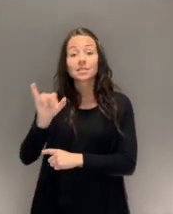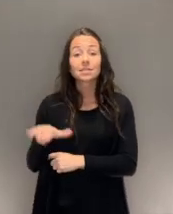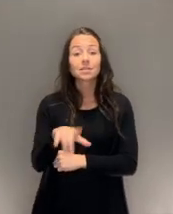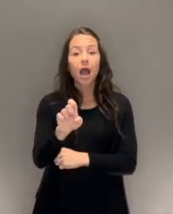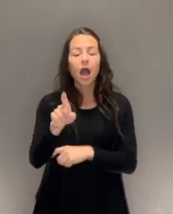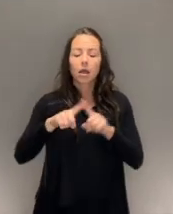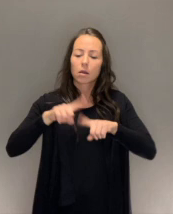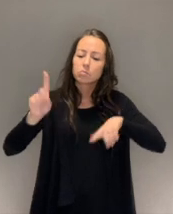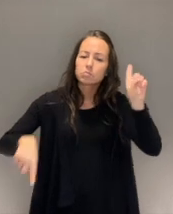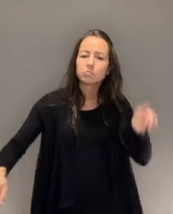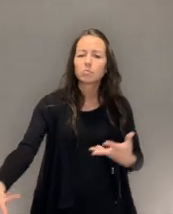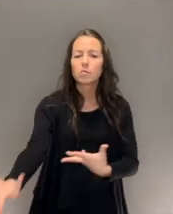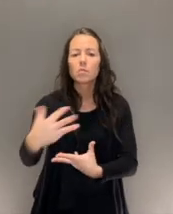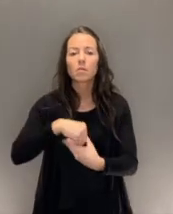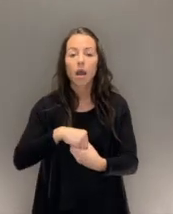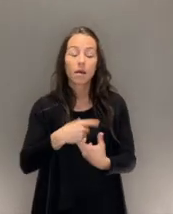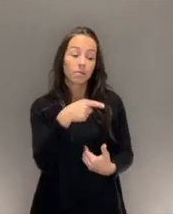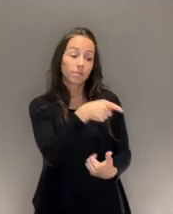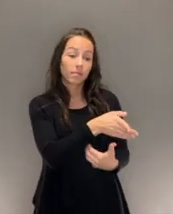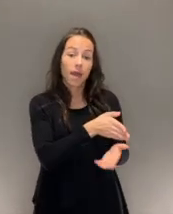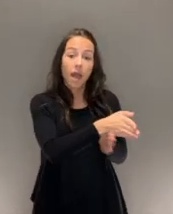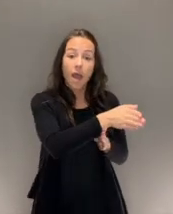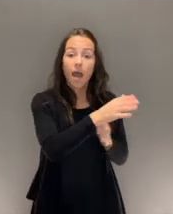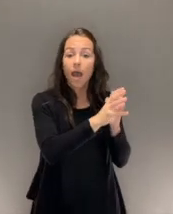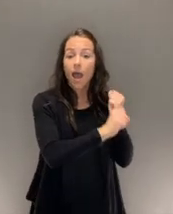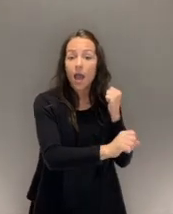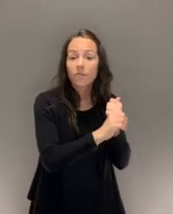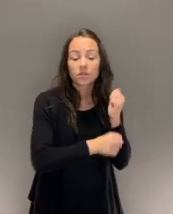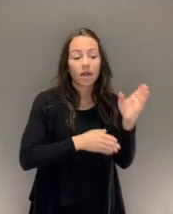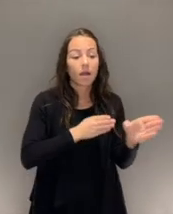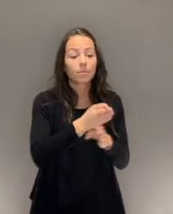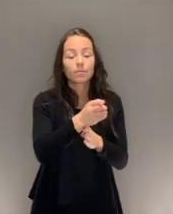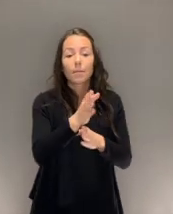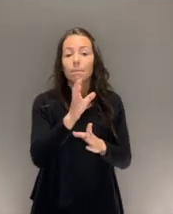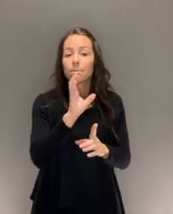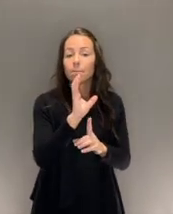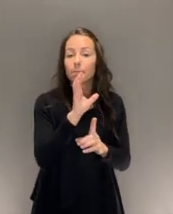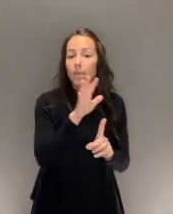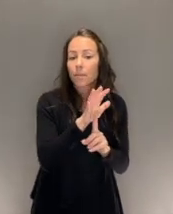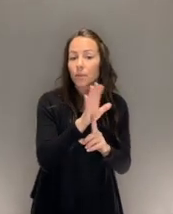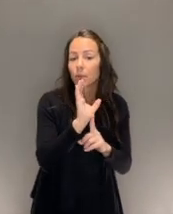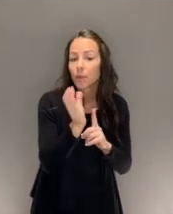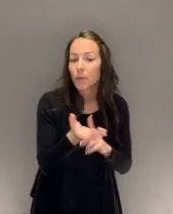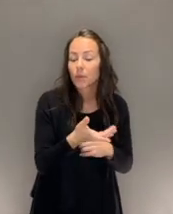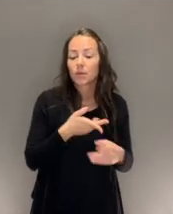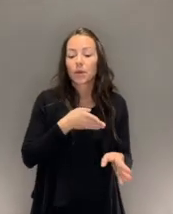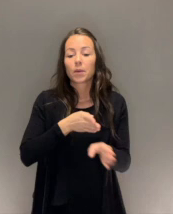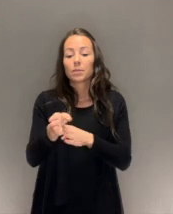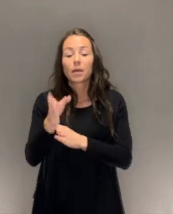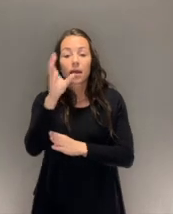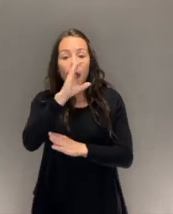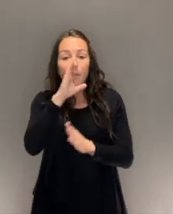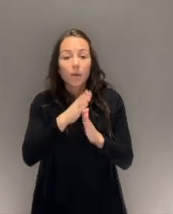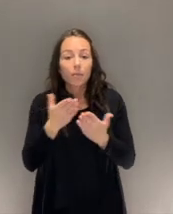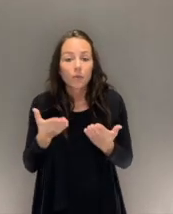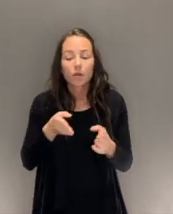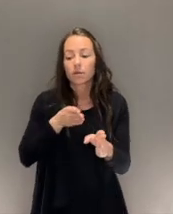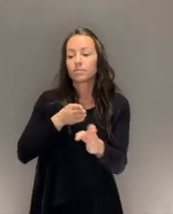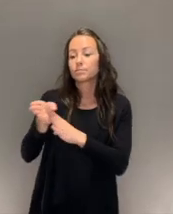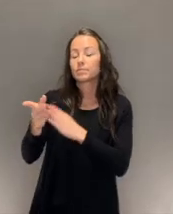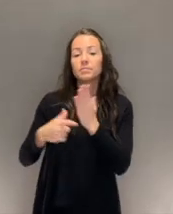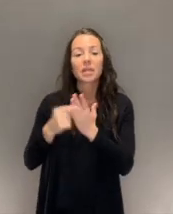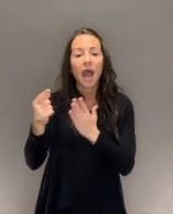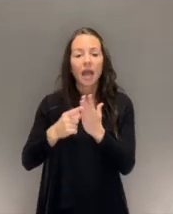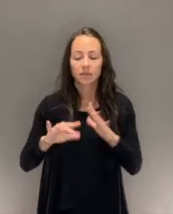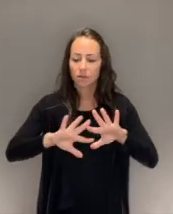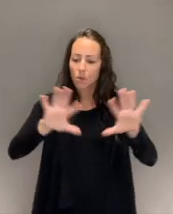imagery comes from various bits of advertising, popular culture, comic books, magazines, and things